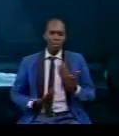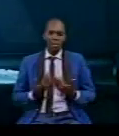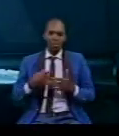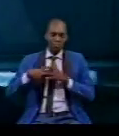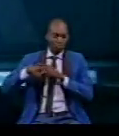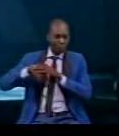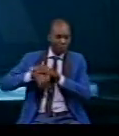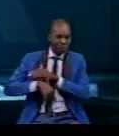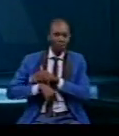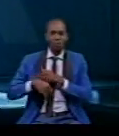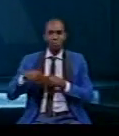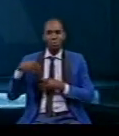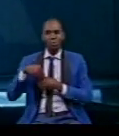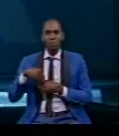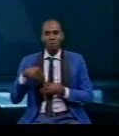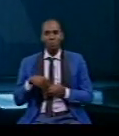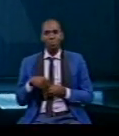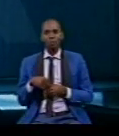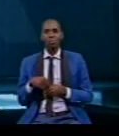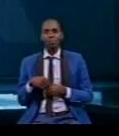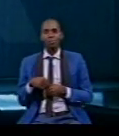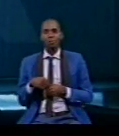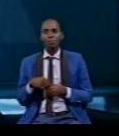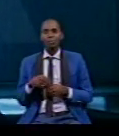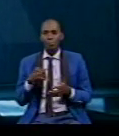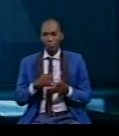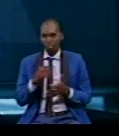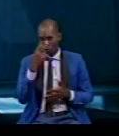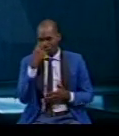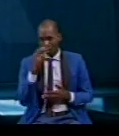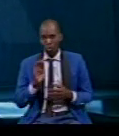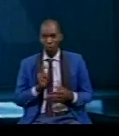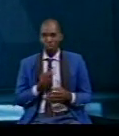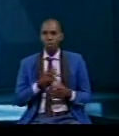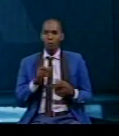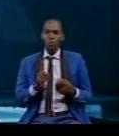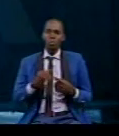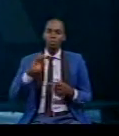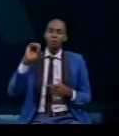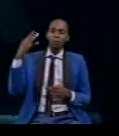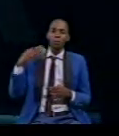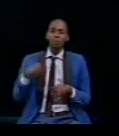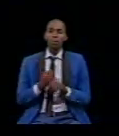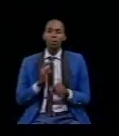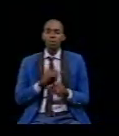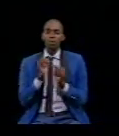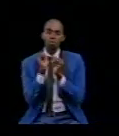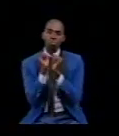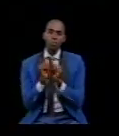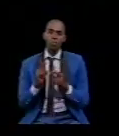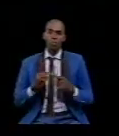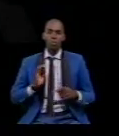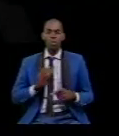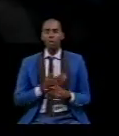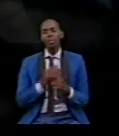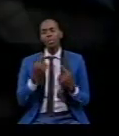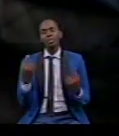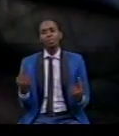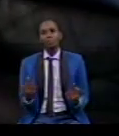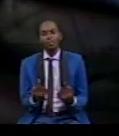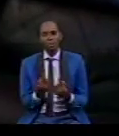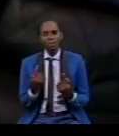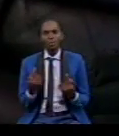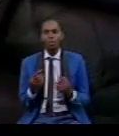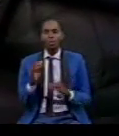will work out that conversion. It says, and your sins shall be blotted out. All